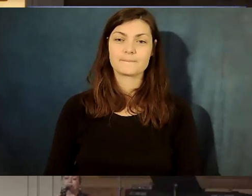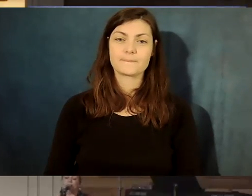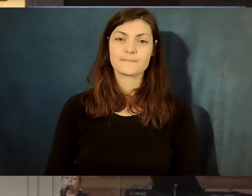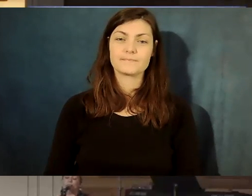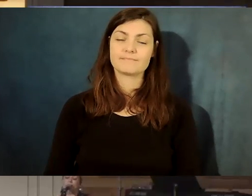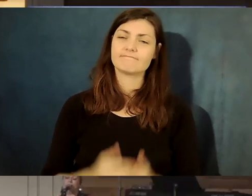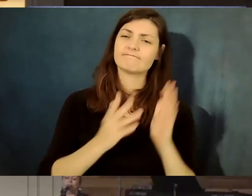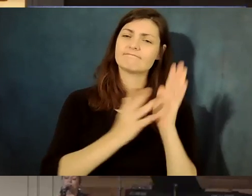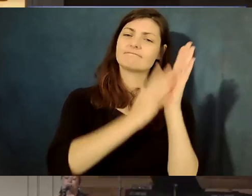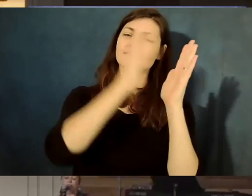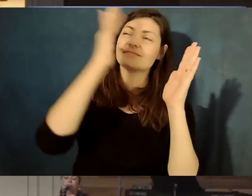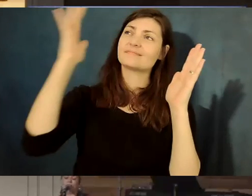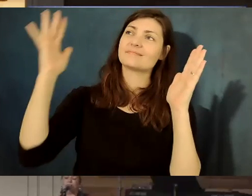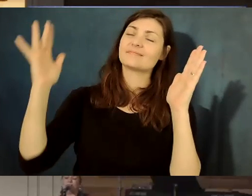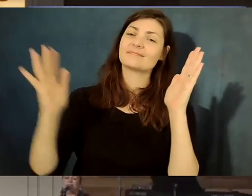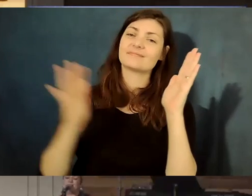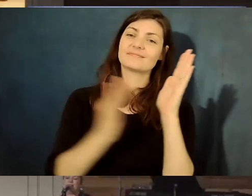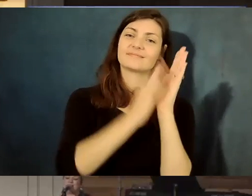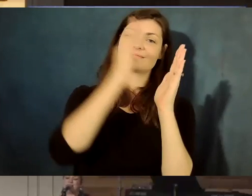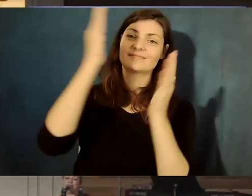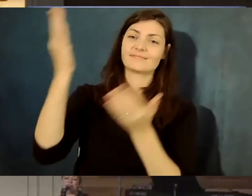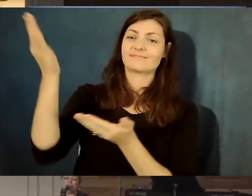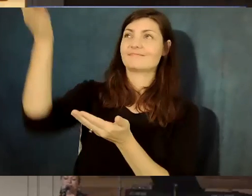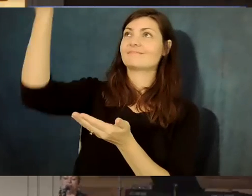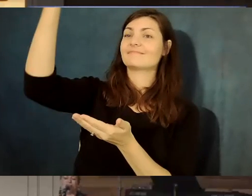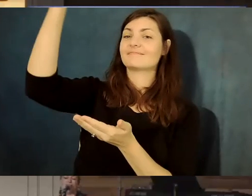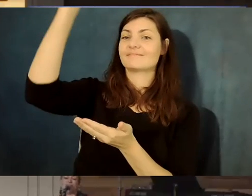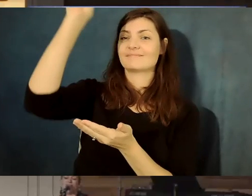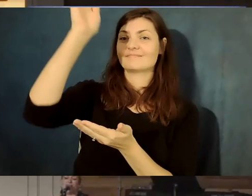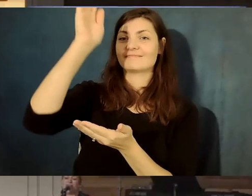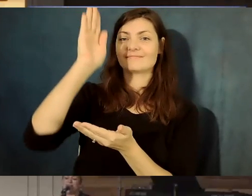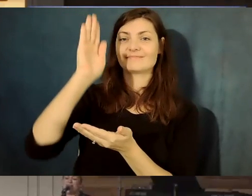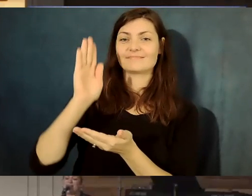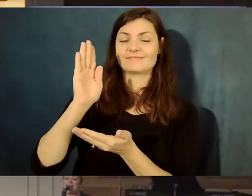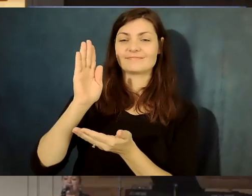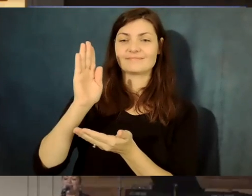above. Glory to